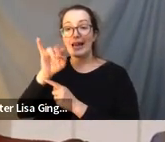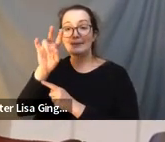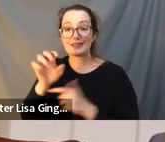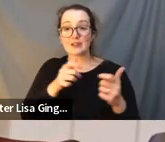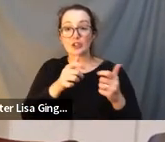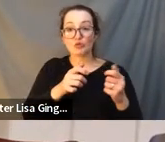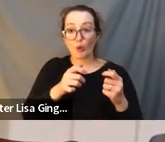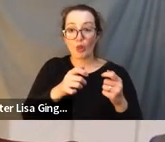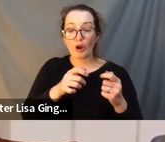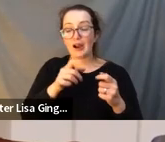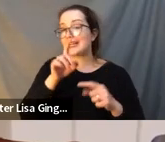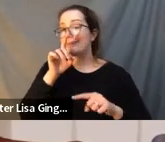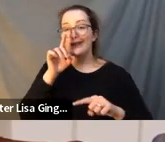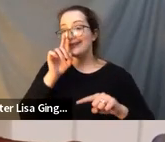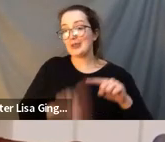win. Good.